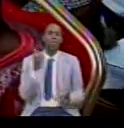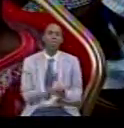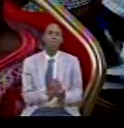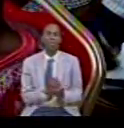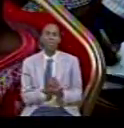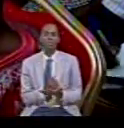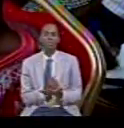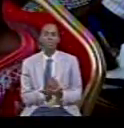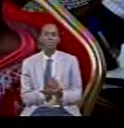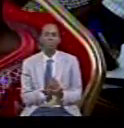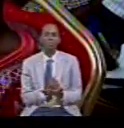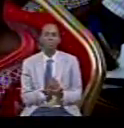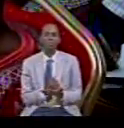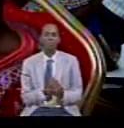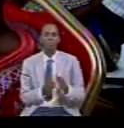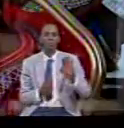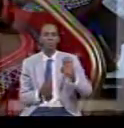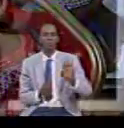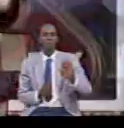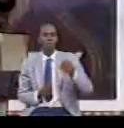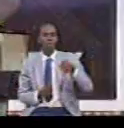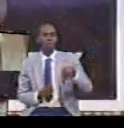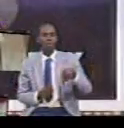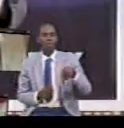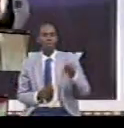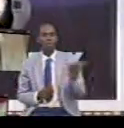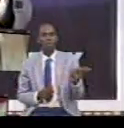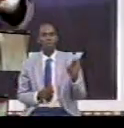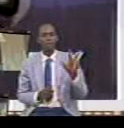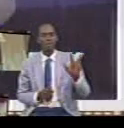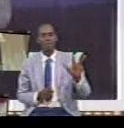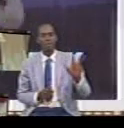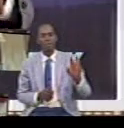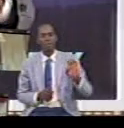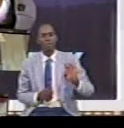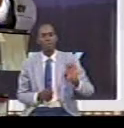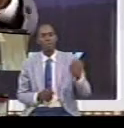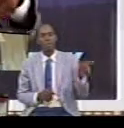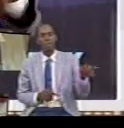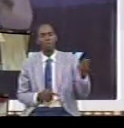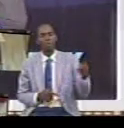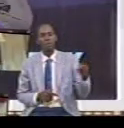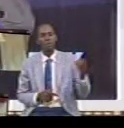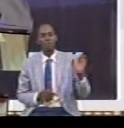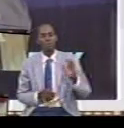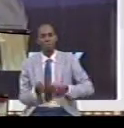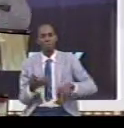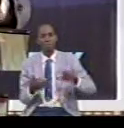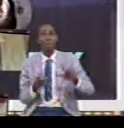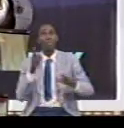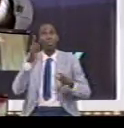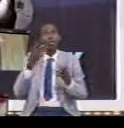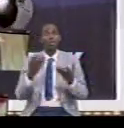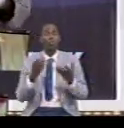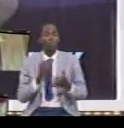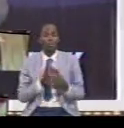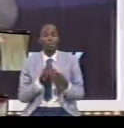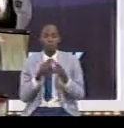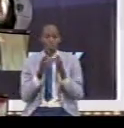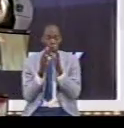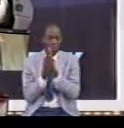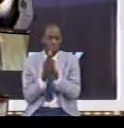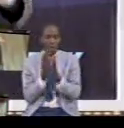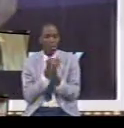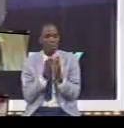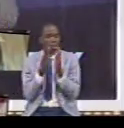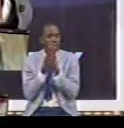Amen. Ephesians chapter 3. Ephesians chapter 3. He wants us to pray. And he wants us to pray so that